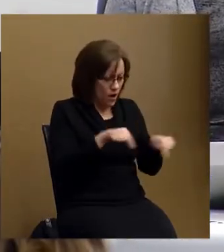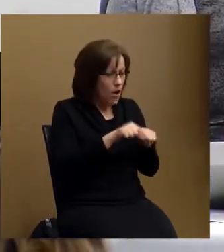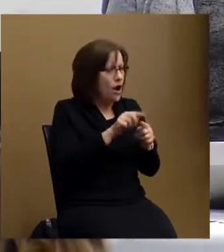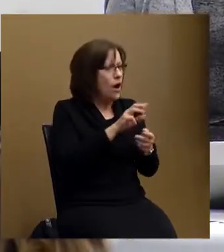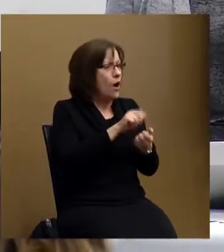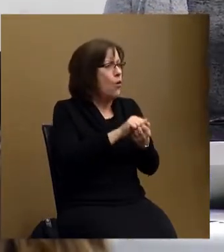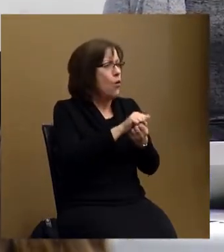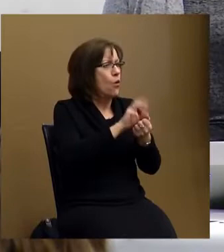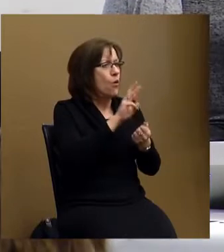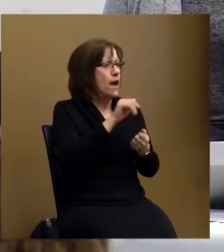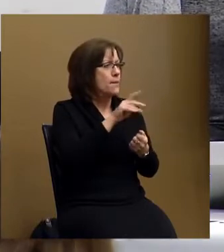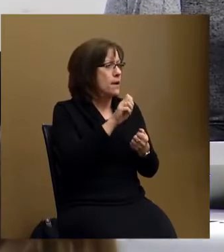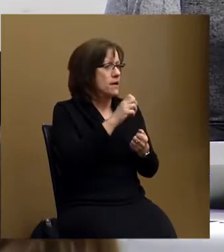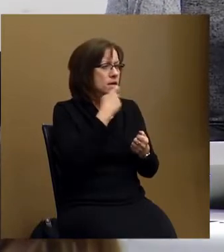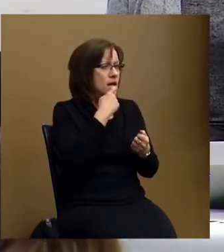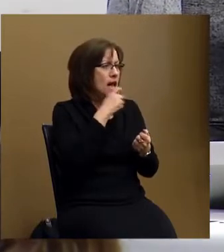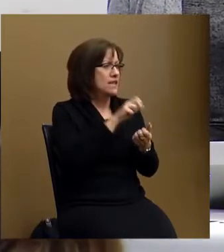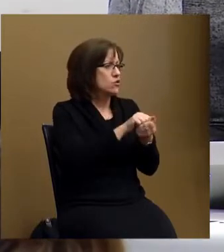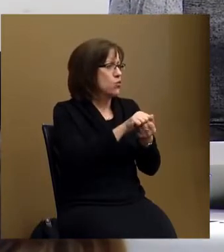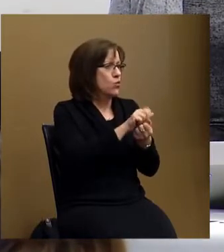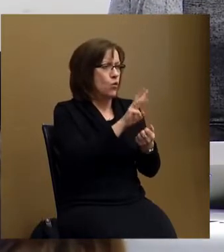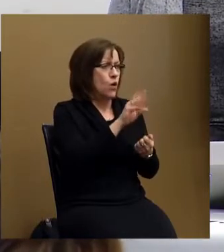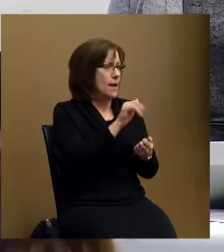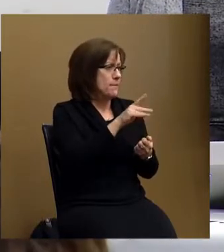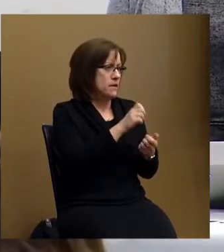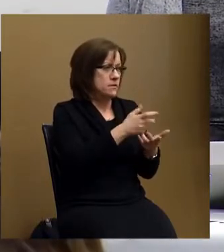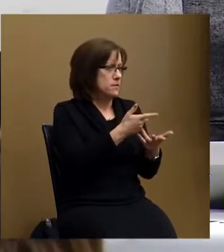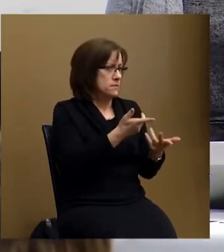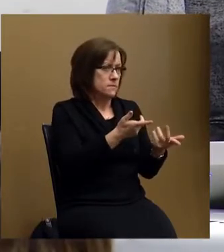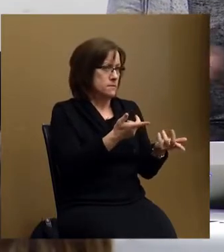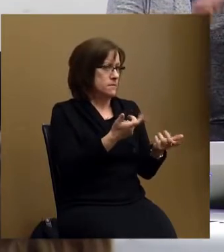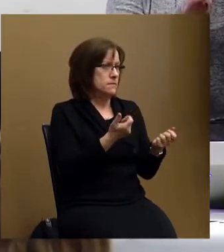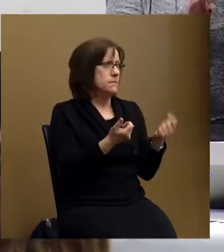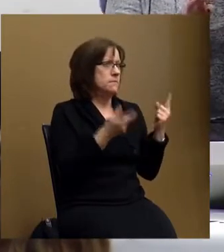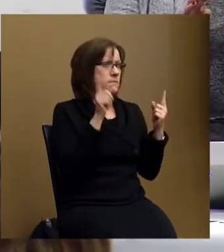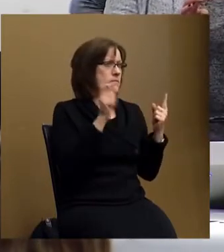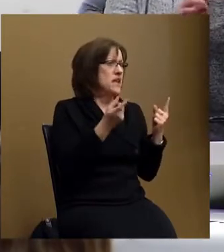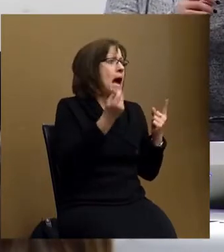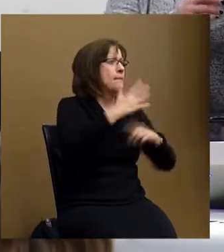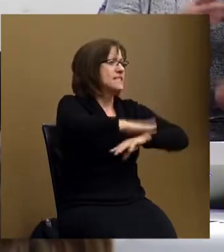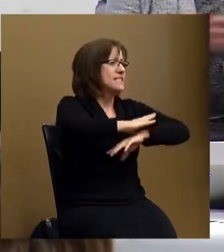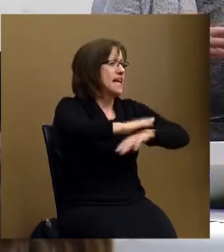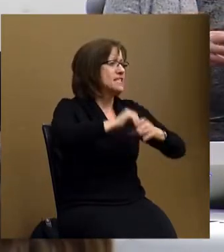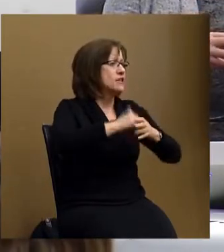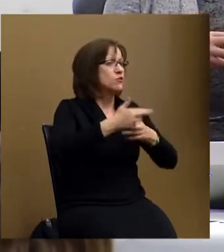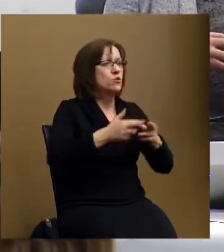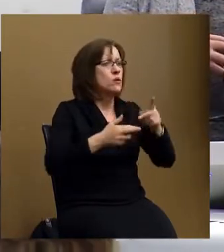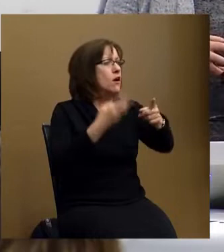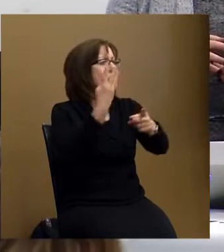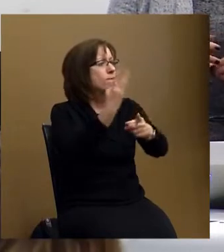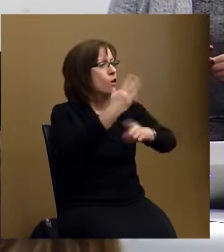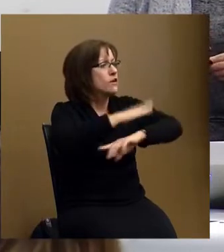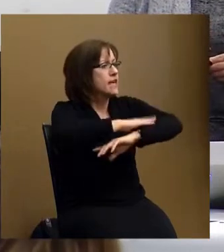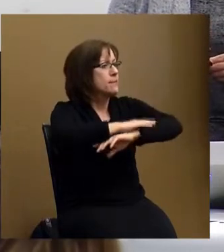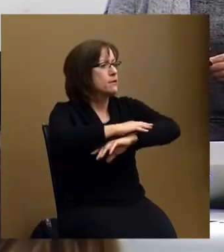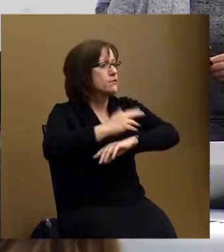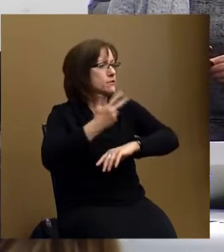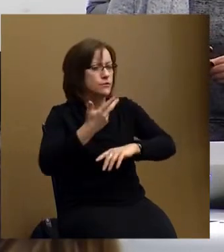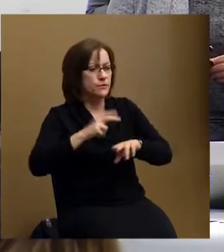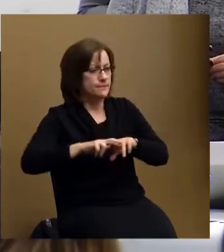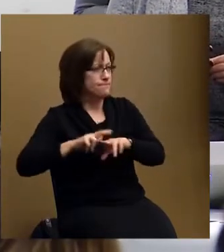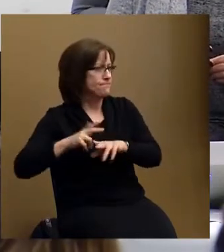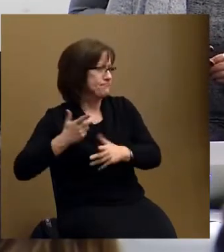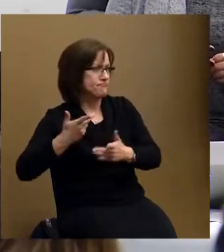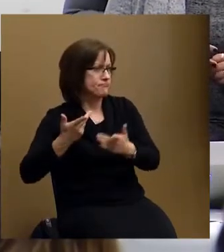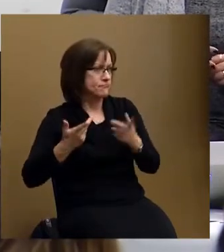in your room or tables? 4 desks, like 3 tables. Oh, there you Yeah, go. she loves. I feel bad. Like people